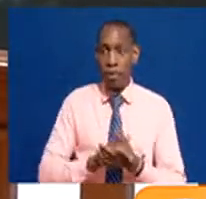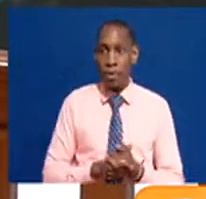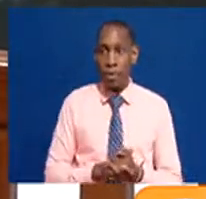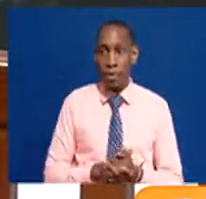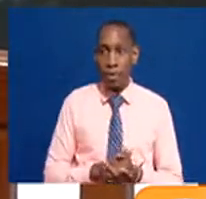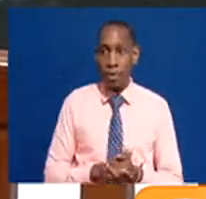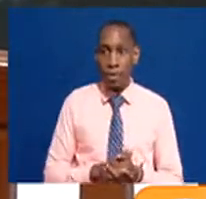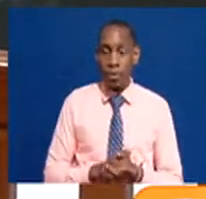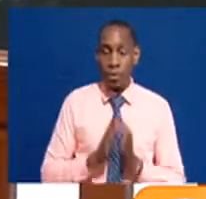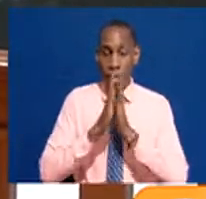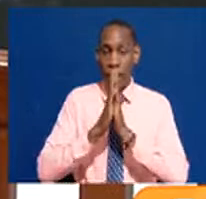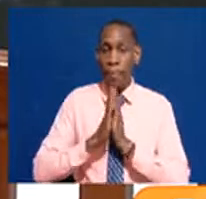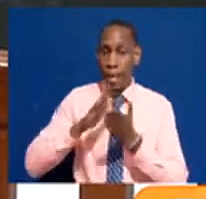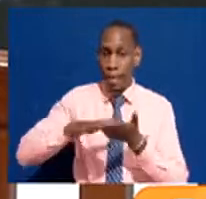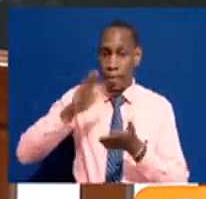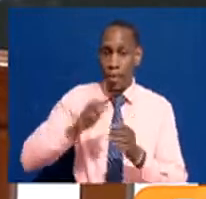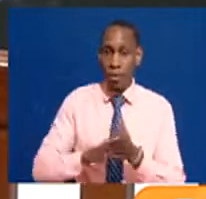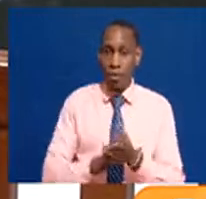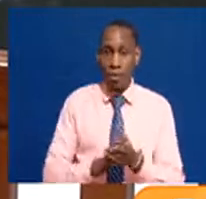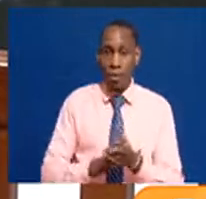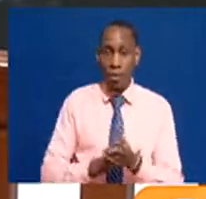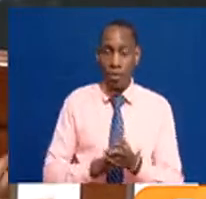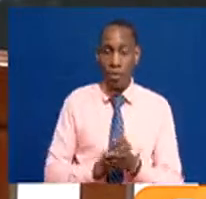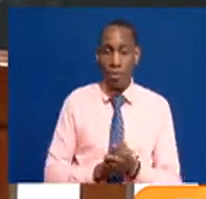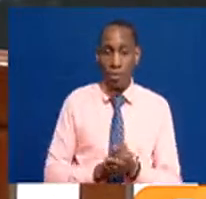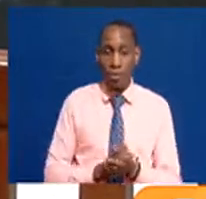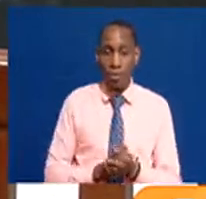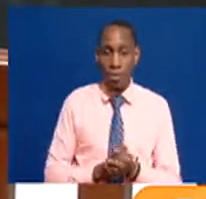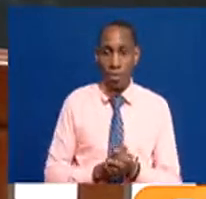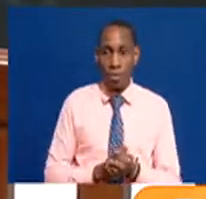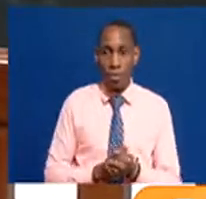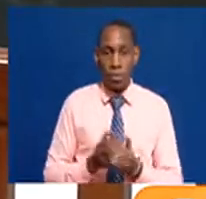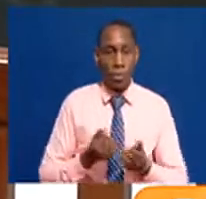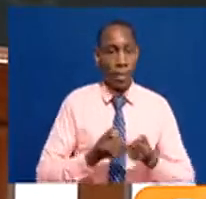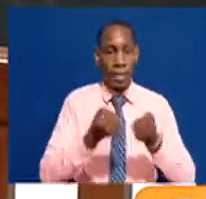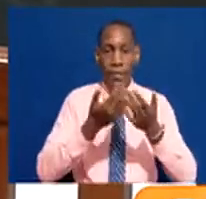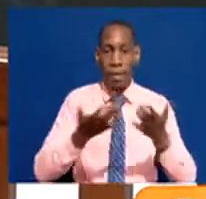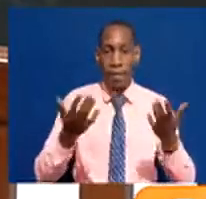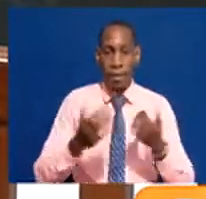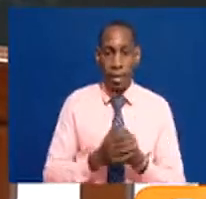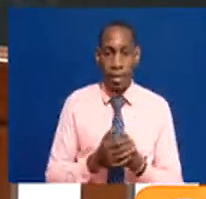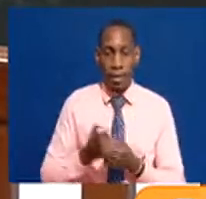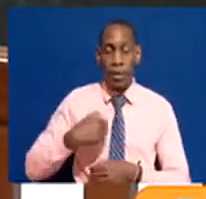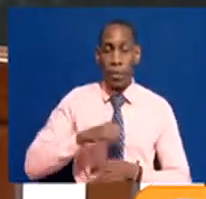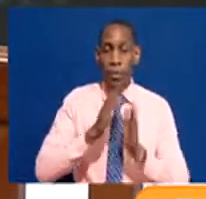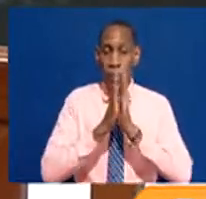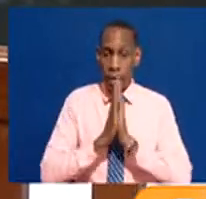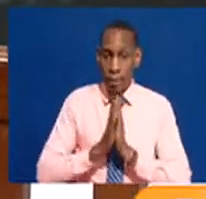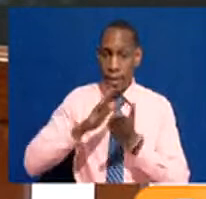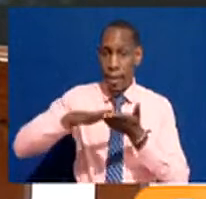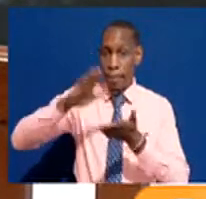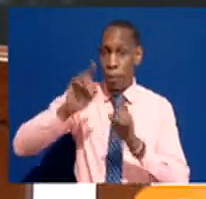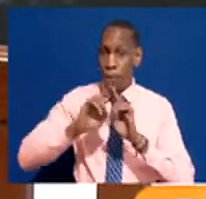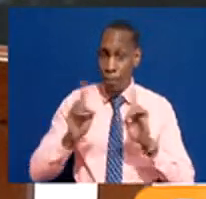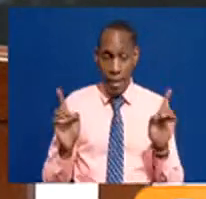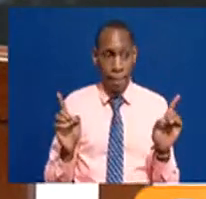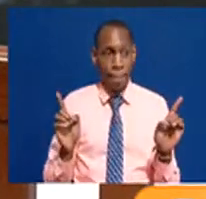Yeah. We pray more. We have a rosary everywhere, driving everywhere. So we pray more.